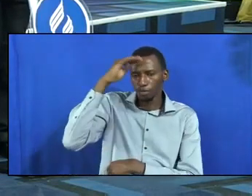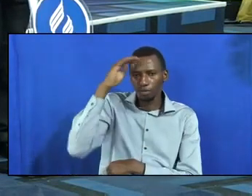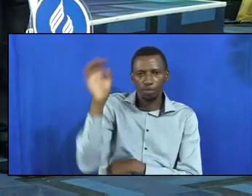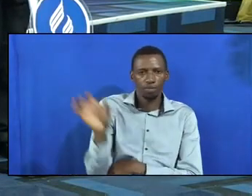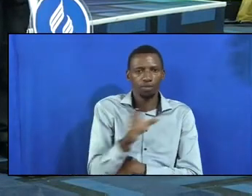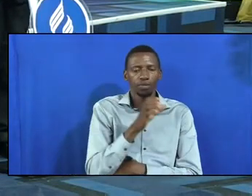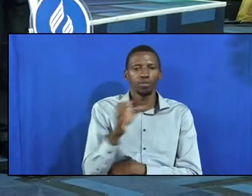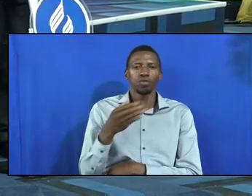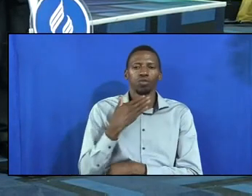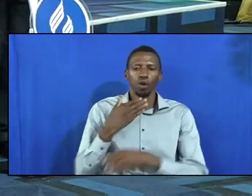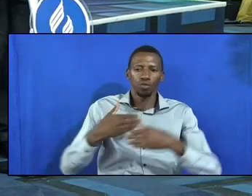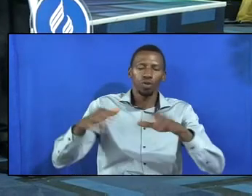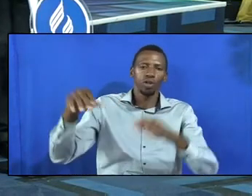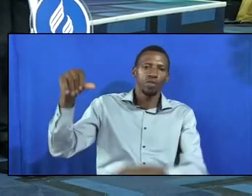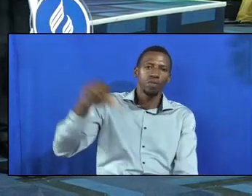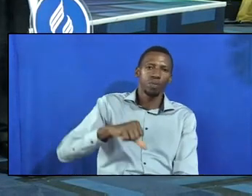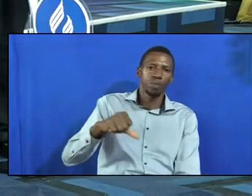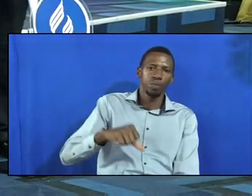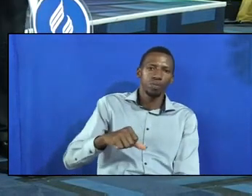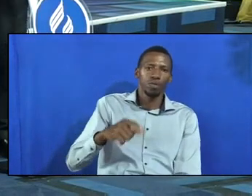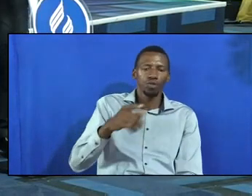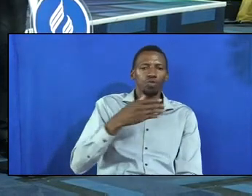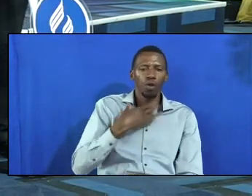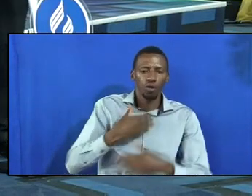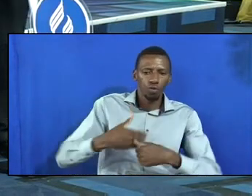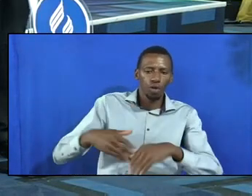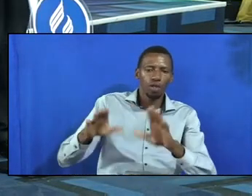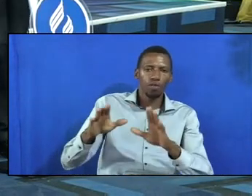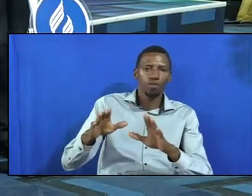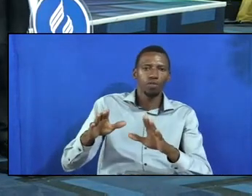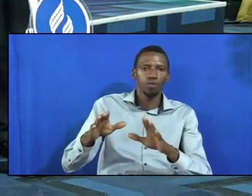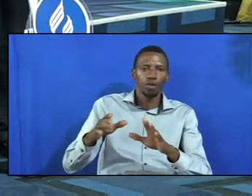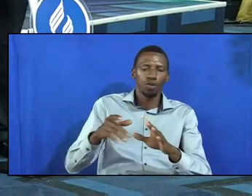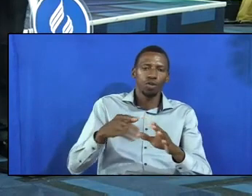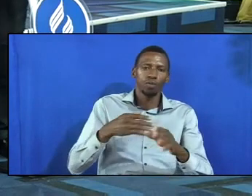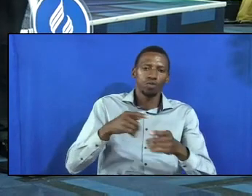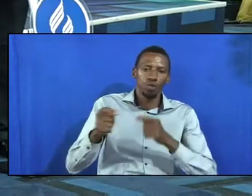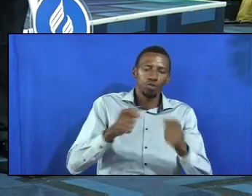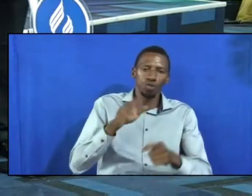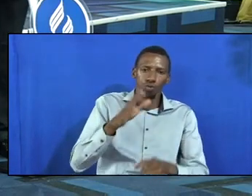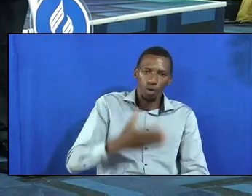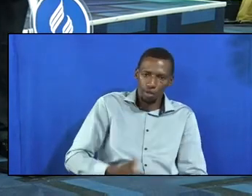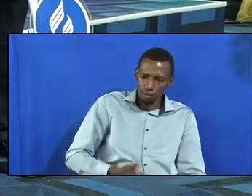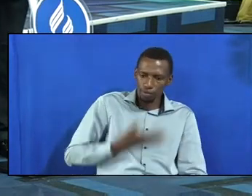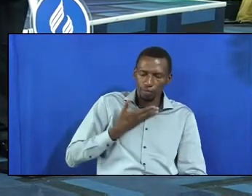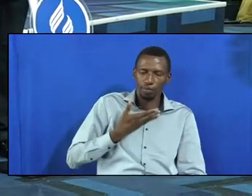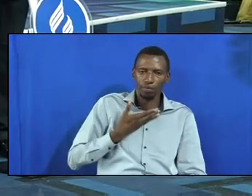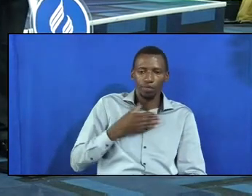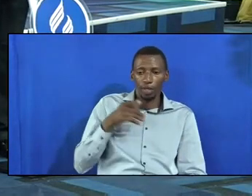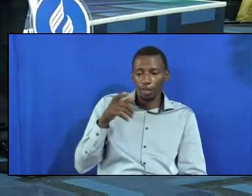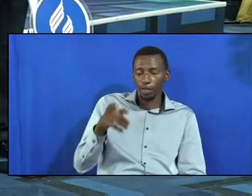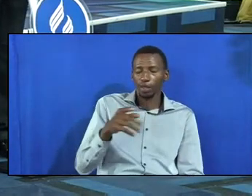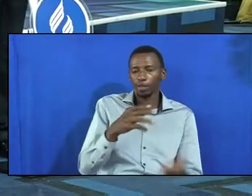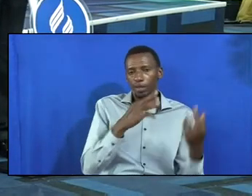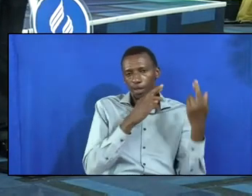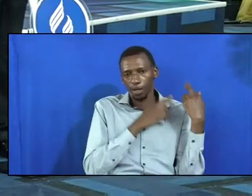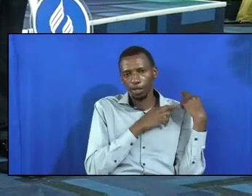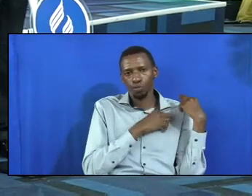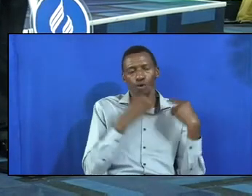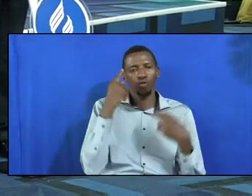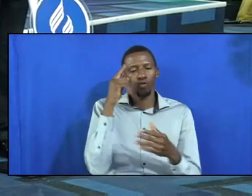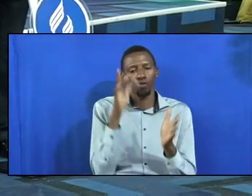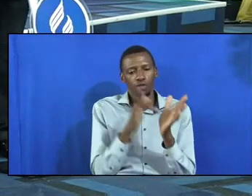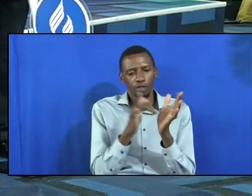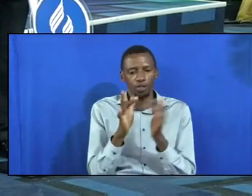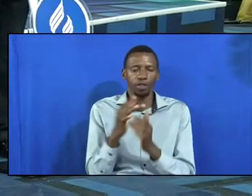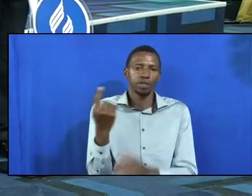to control your anger, that is the prerogative of Jesus and Jesus alone. Not even an angel will deliver